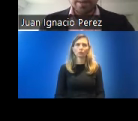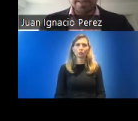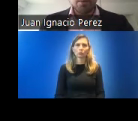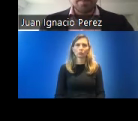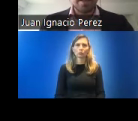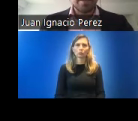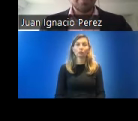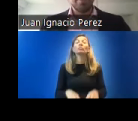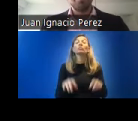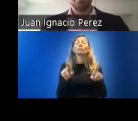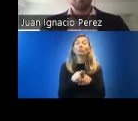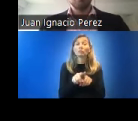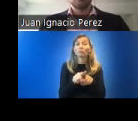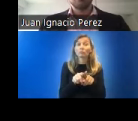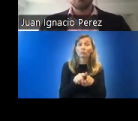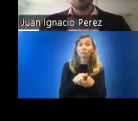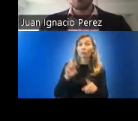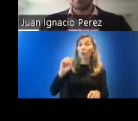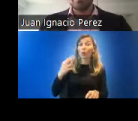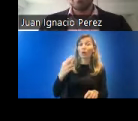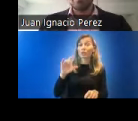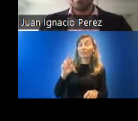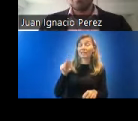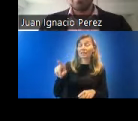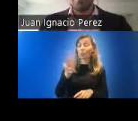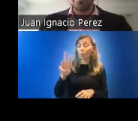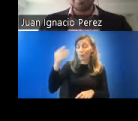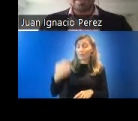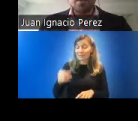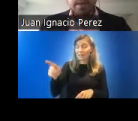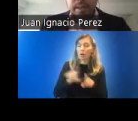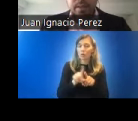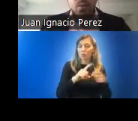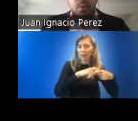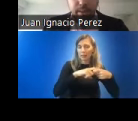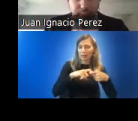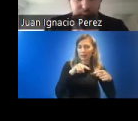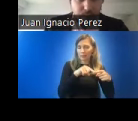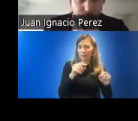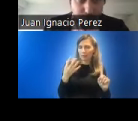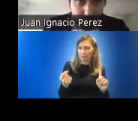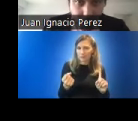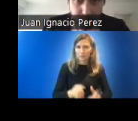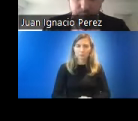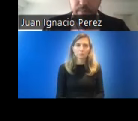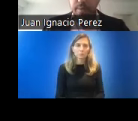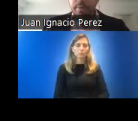to the OHCHR website if needed. Here, what I project now is one decision,